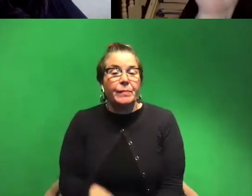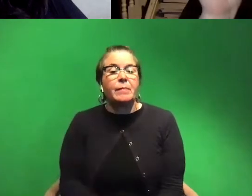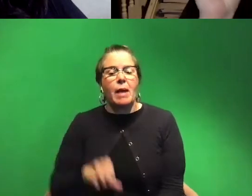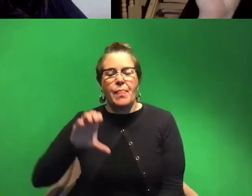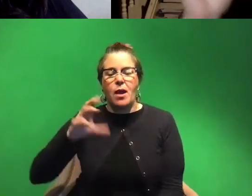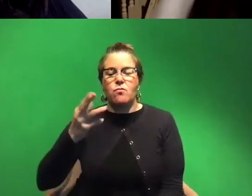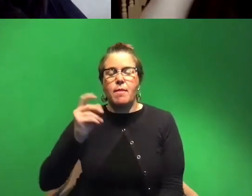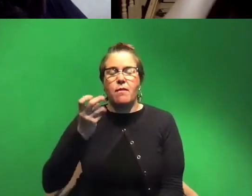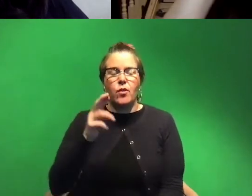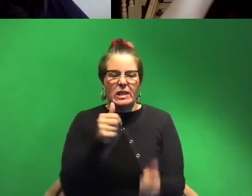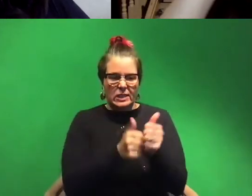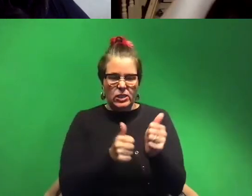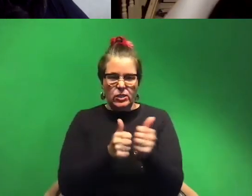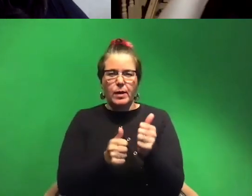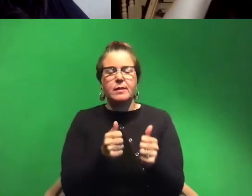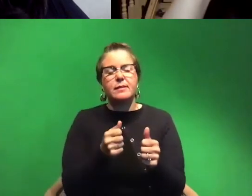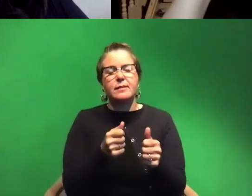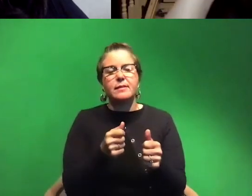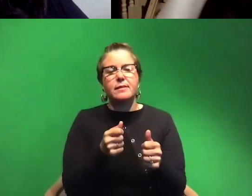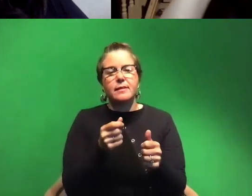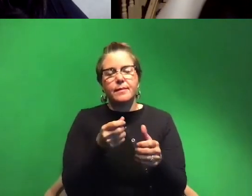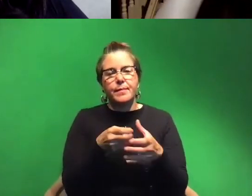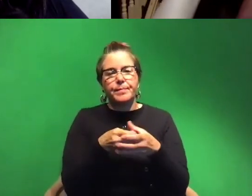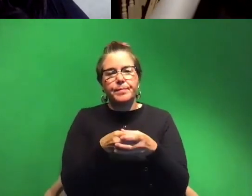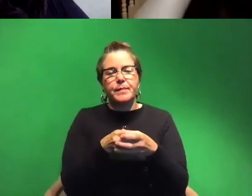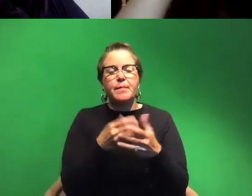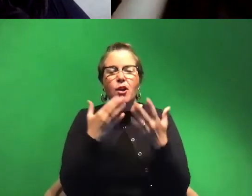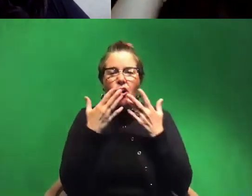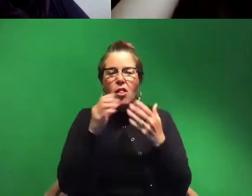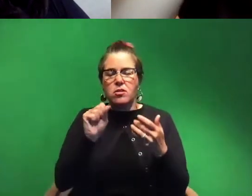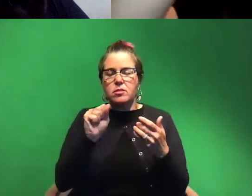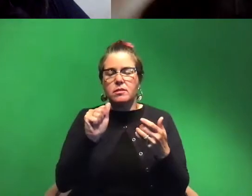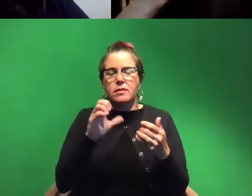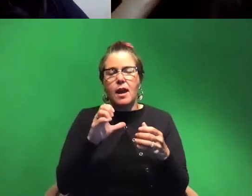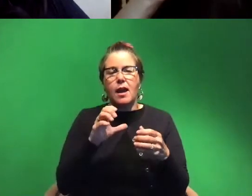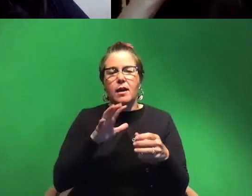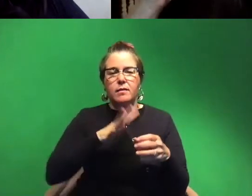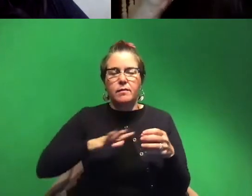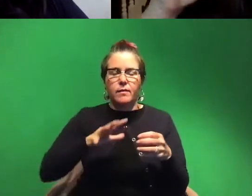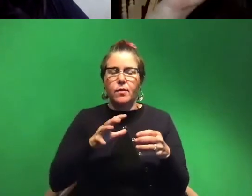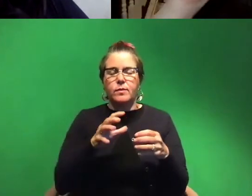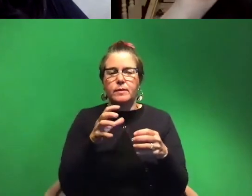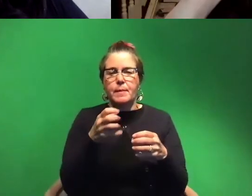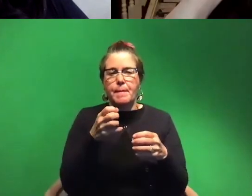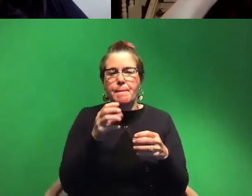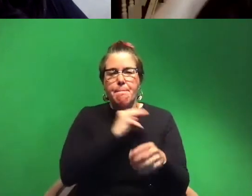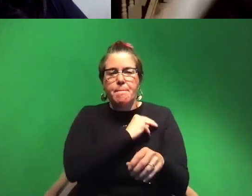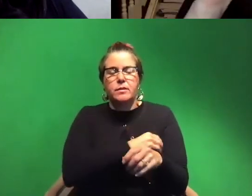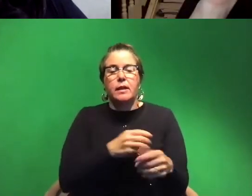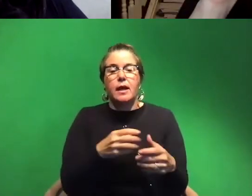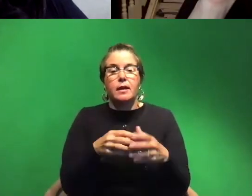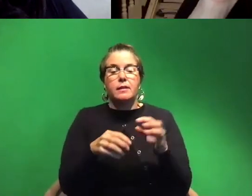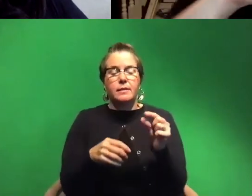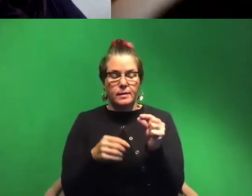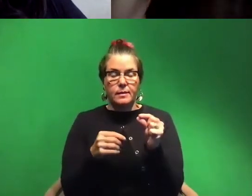each chromatophore, which is that little like pigment sac that's surrounded by those muscles that can like basically take it from being a tiny